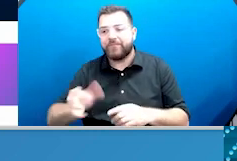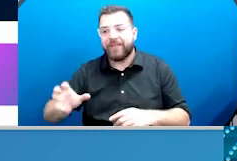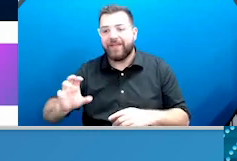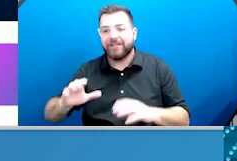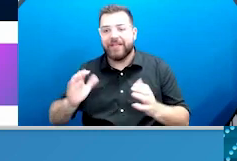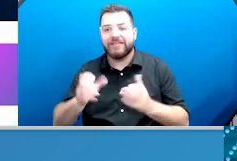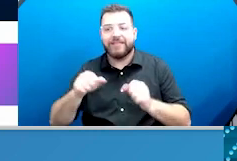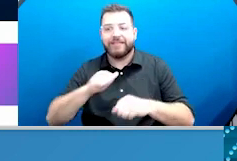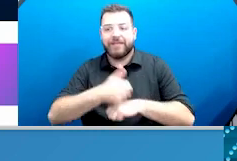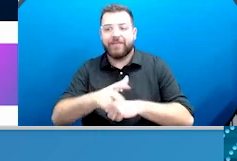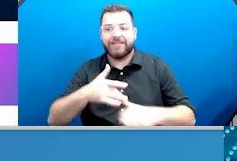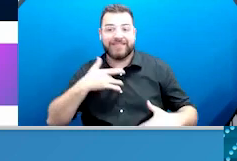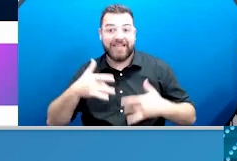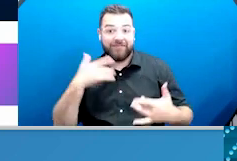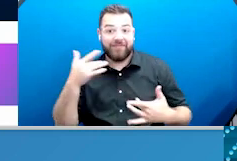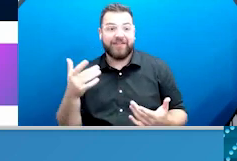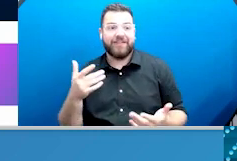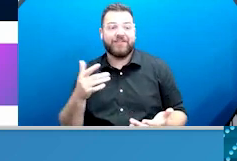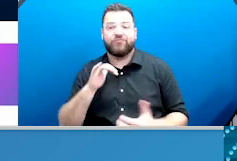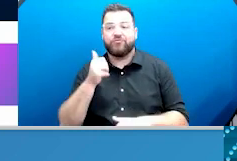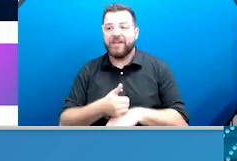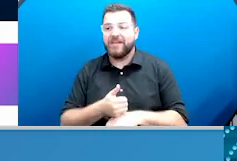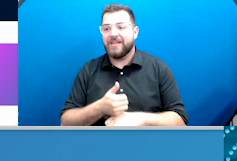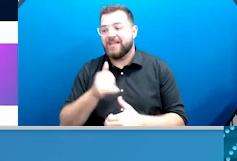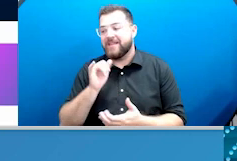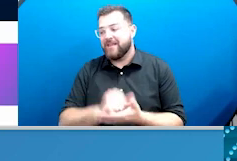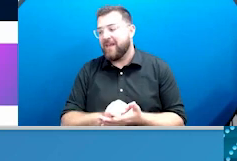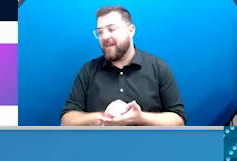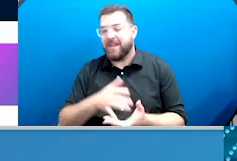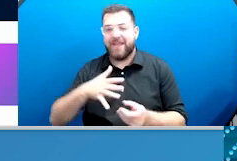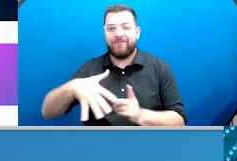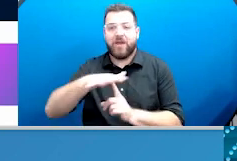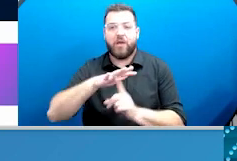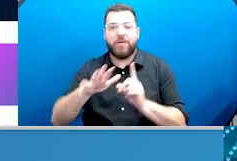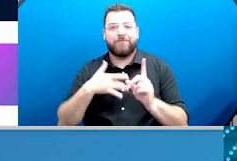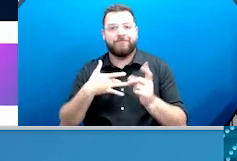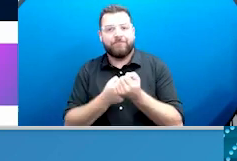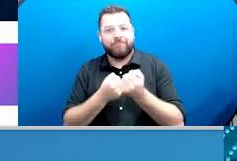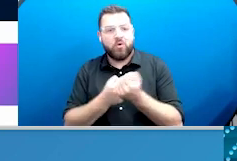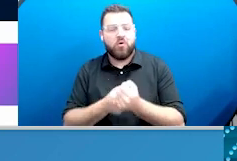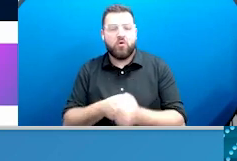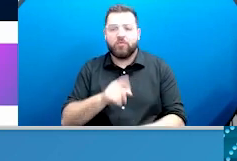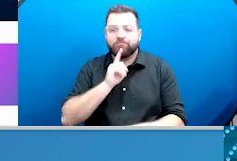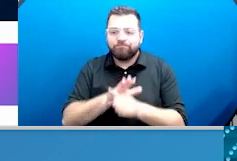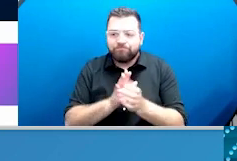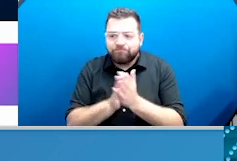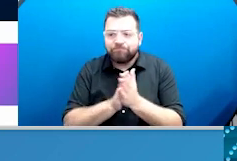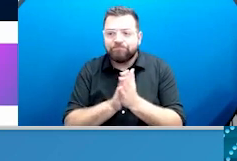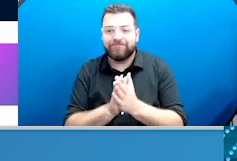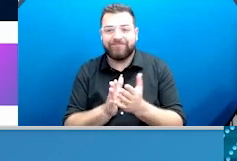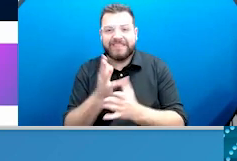excitement, to create that environment of support and dedication that you have for your students. I